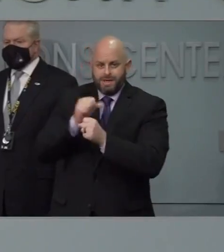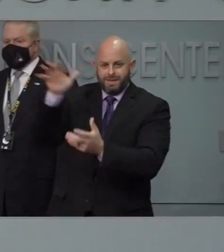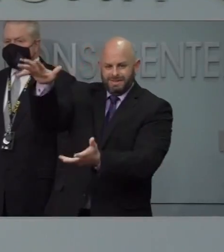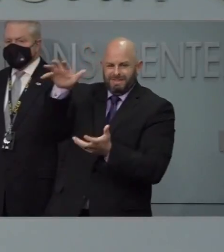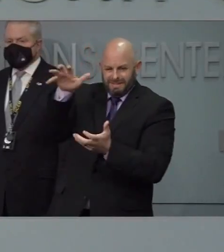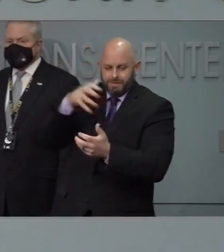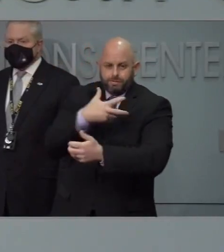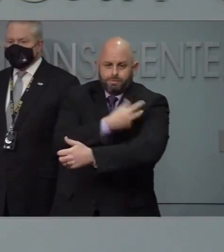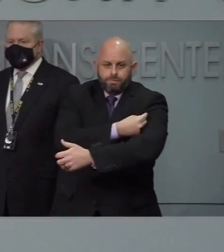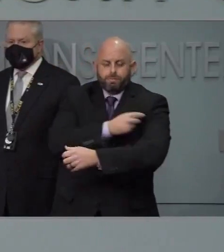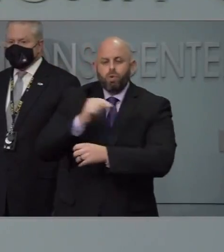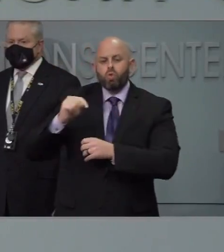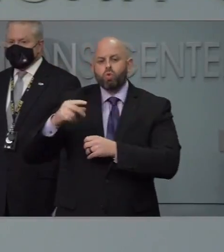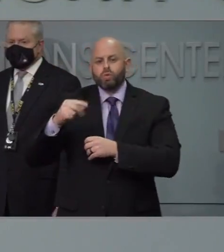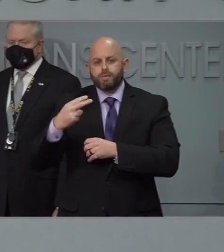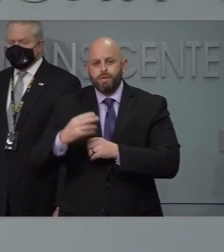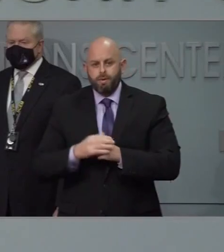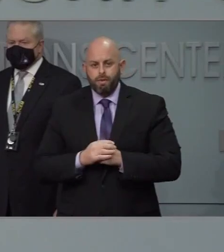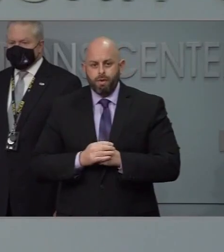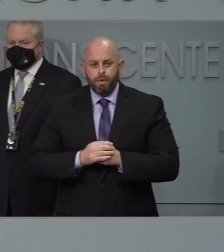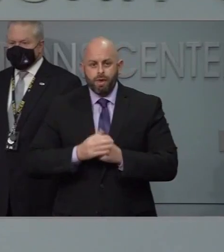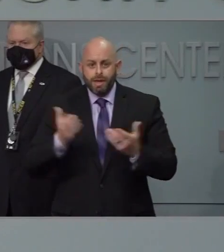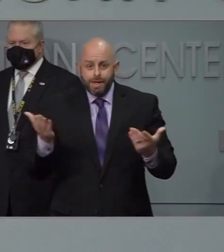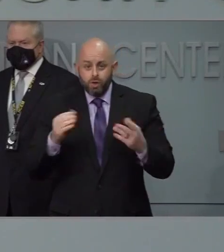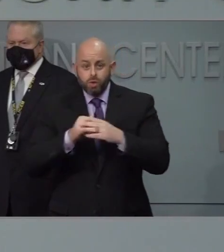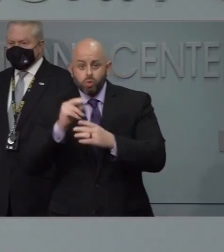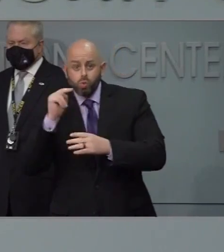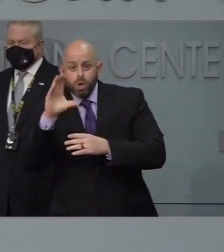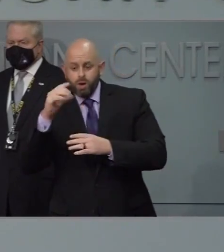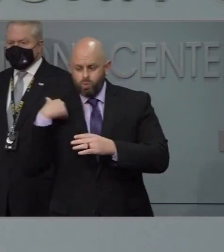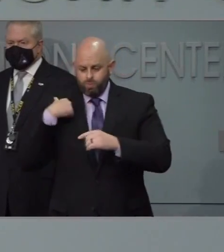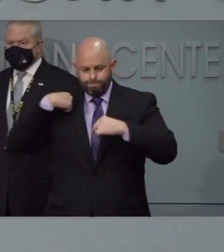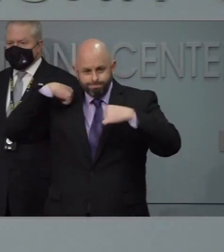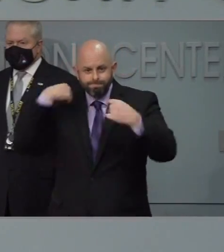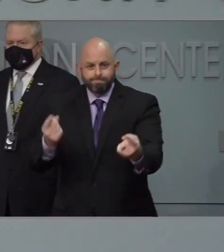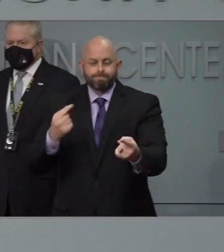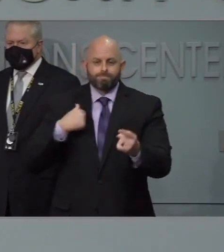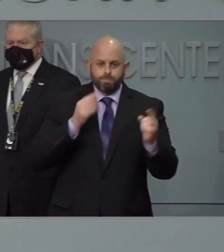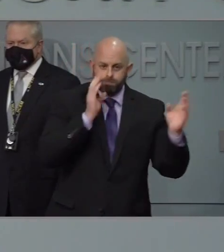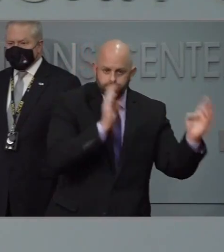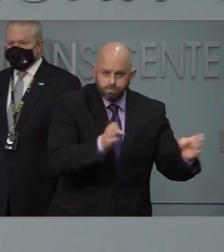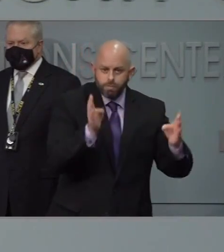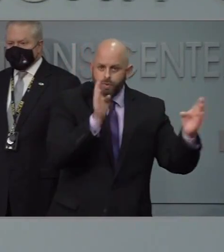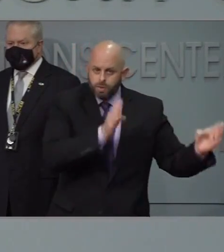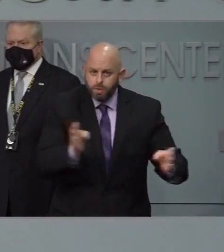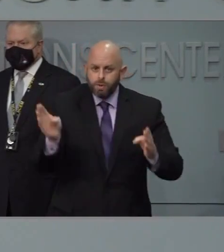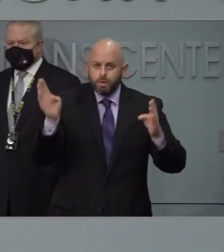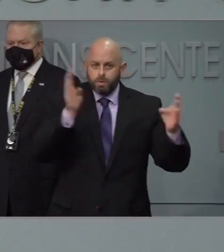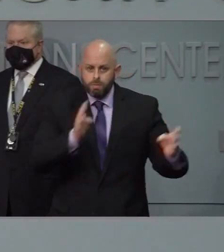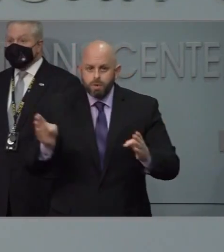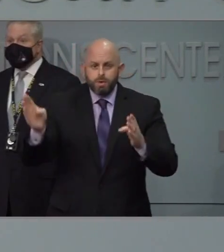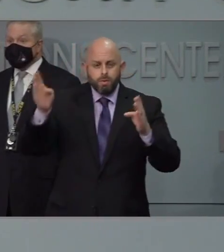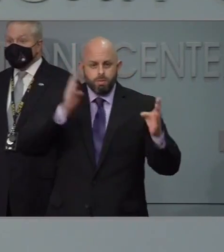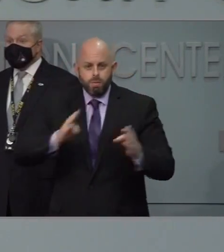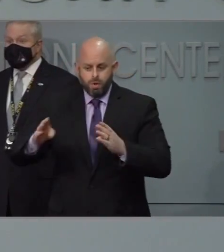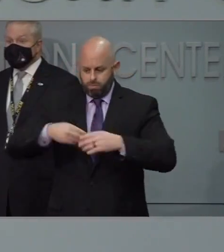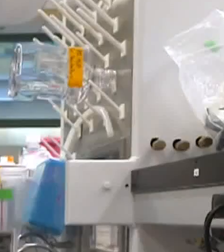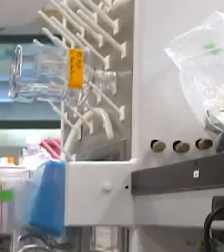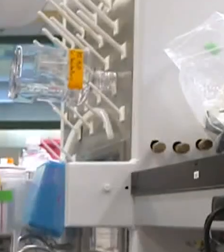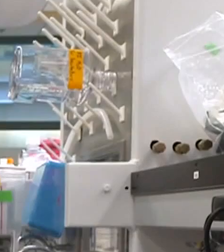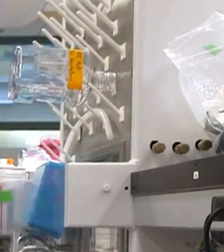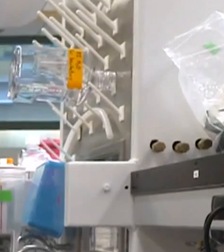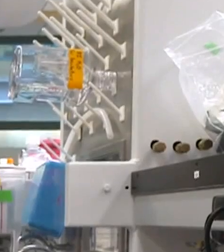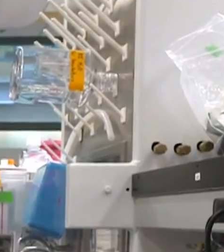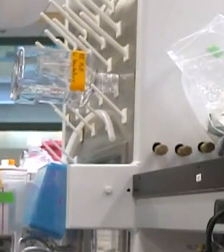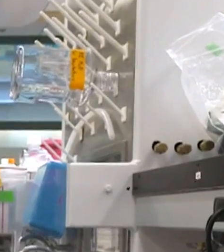Our North Carolina team spent months preparing for this moment, and now we're moving our vaccination plan into action.